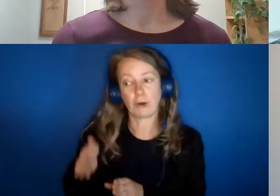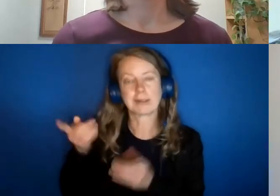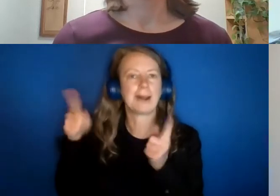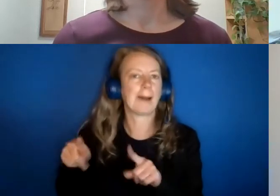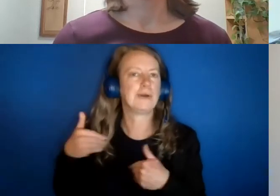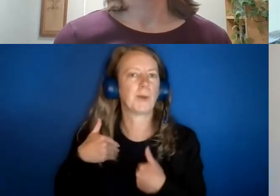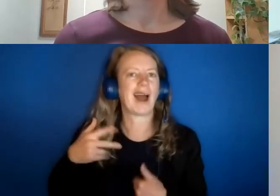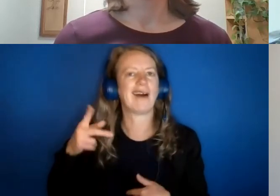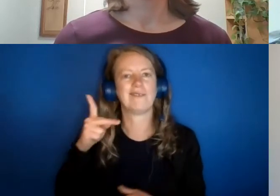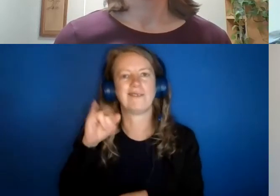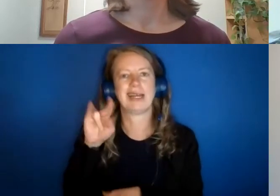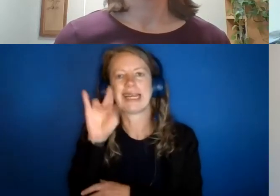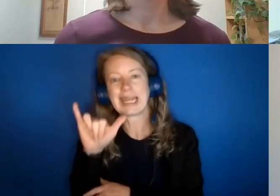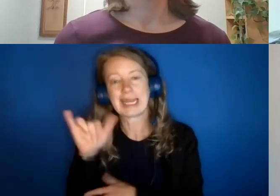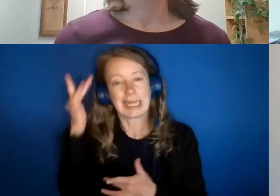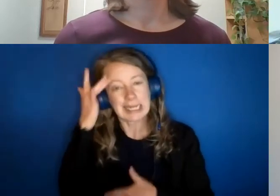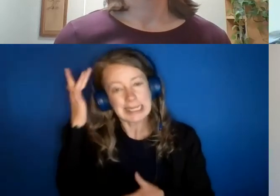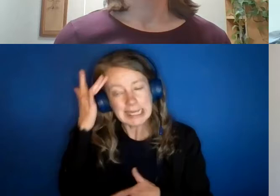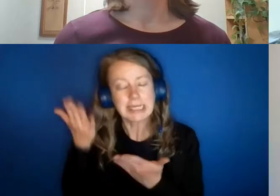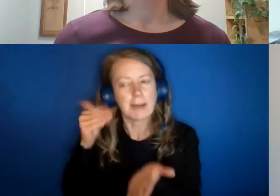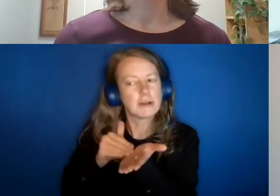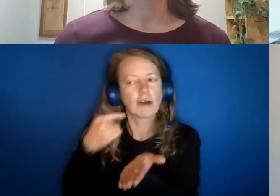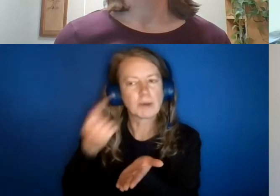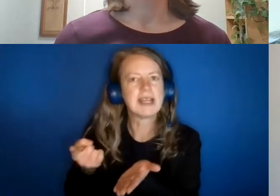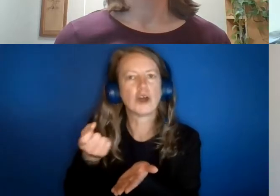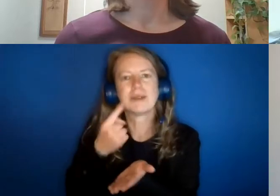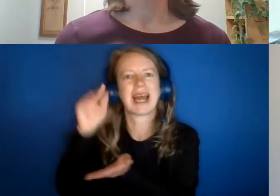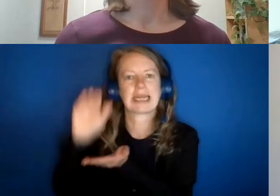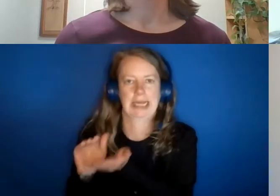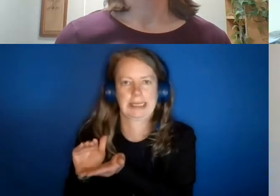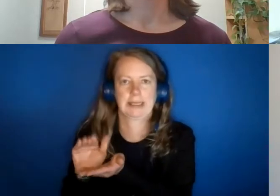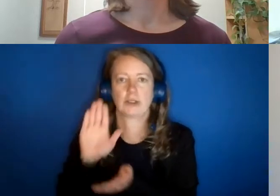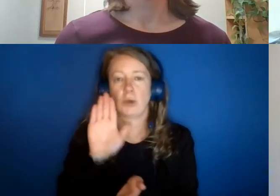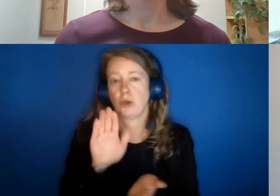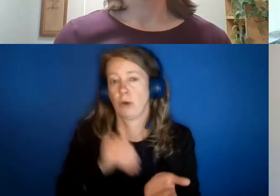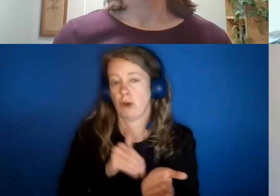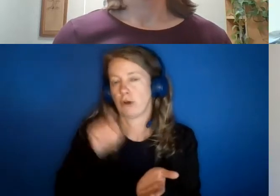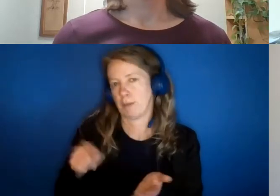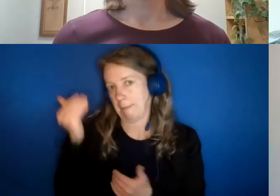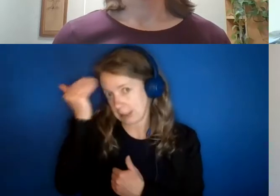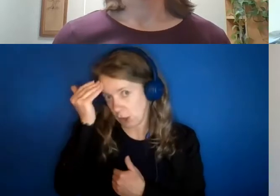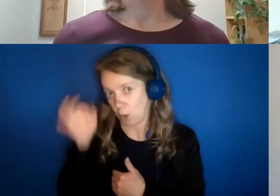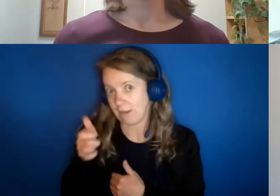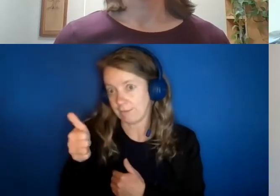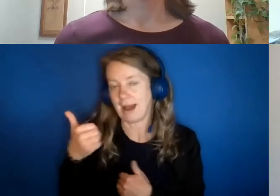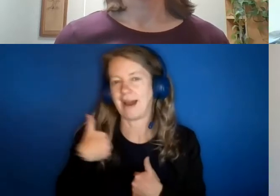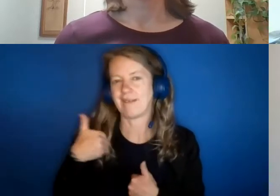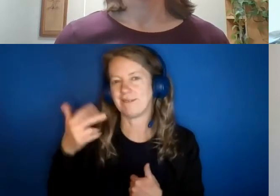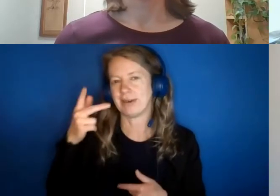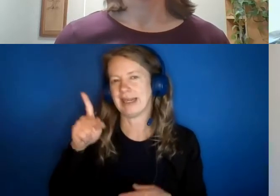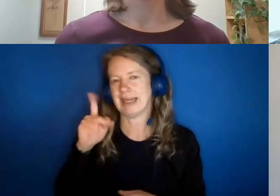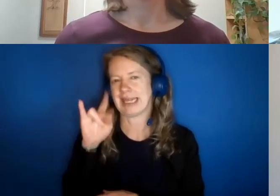be told to take a little bit less. So your doctor needs to know if you have any kidney problems. And the way